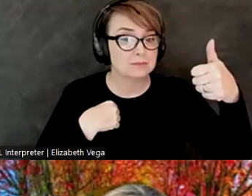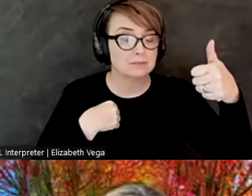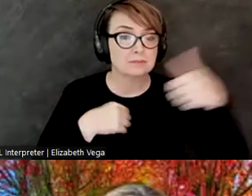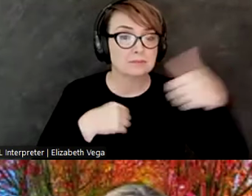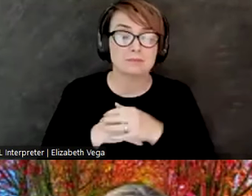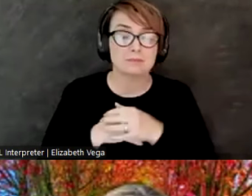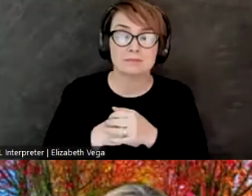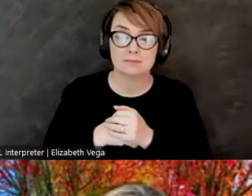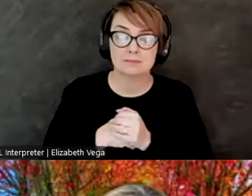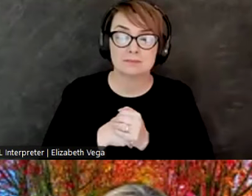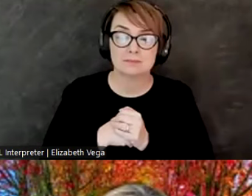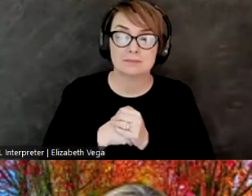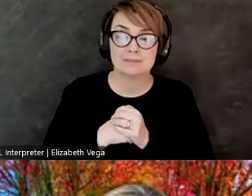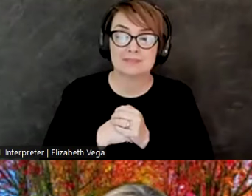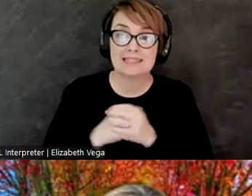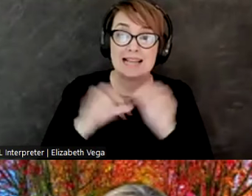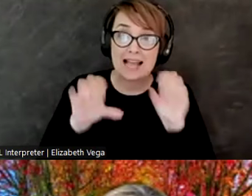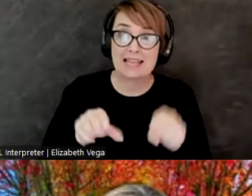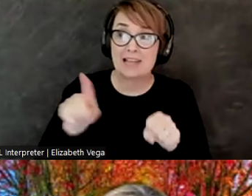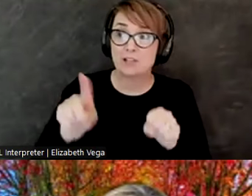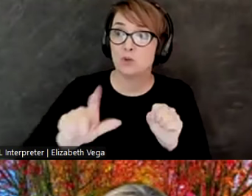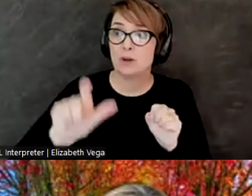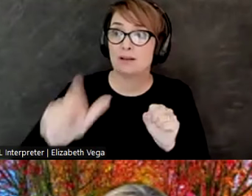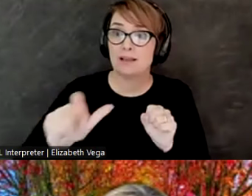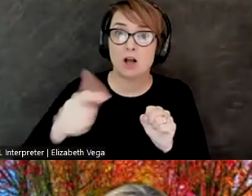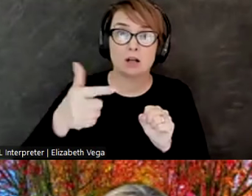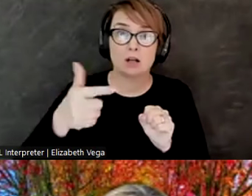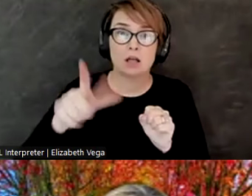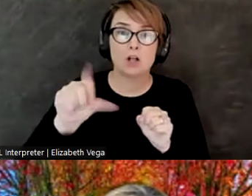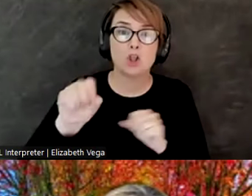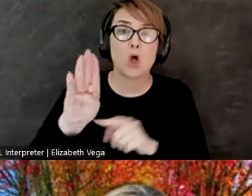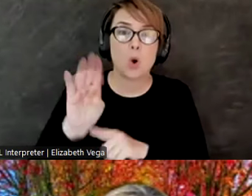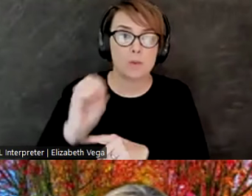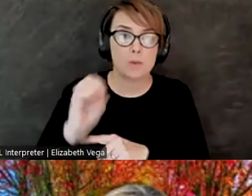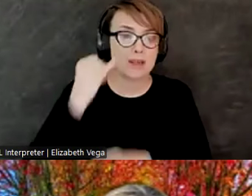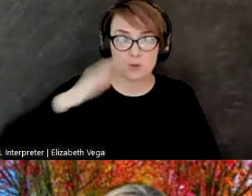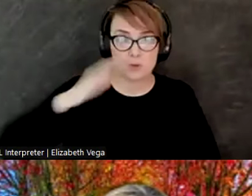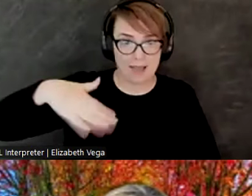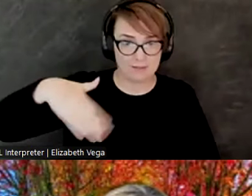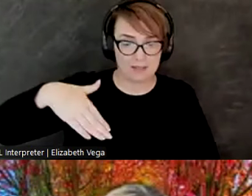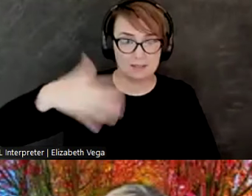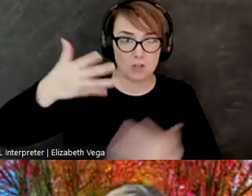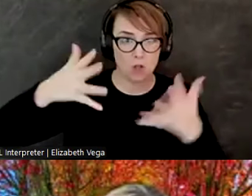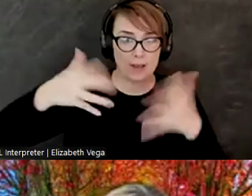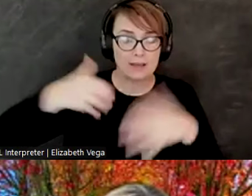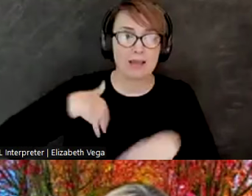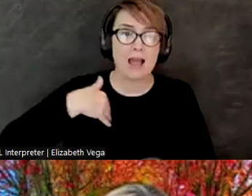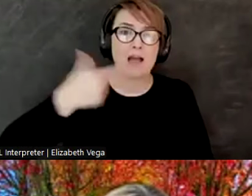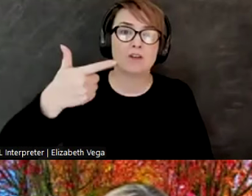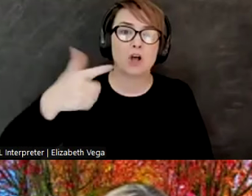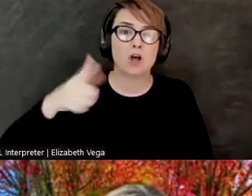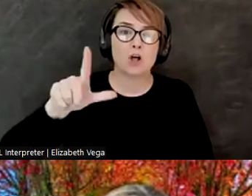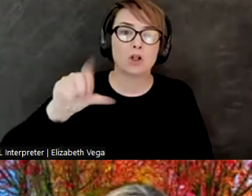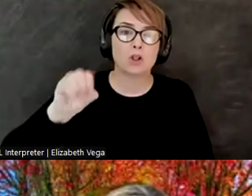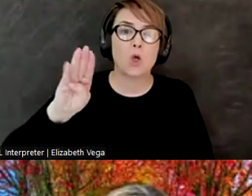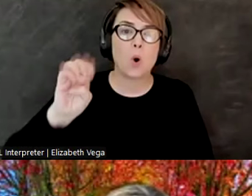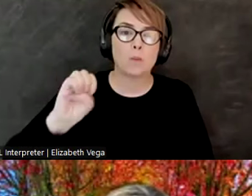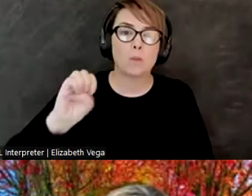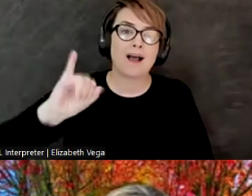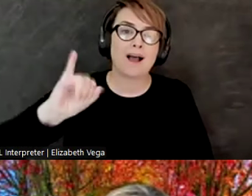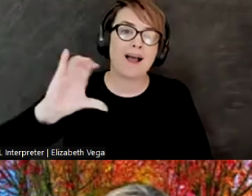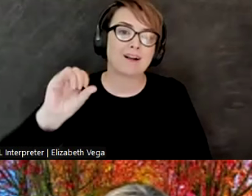Can you click on the globe if you haven't already? There's a globe icon at the bottom of your Zoom